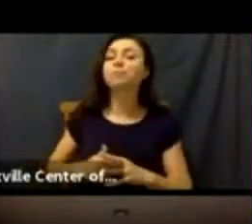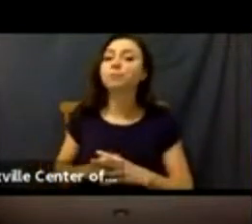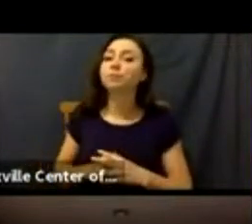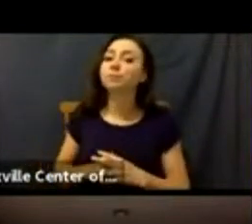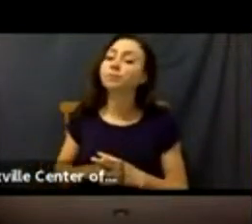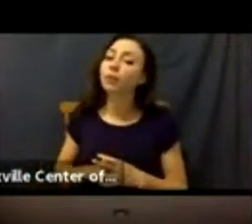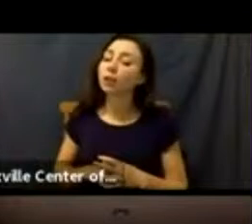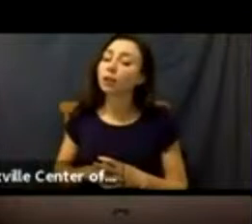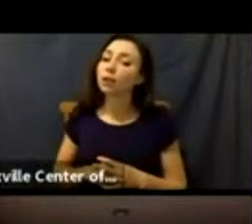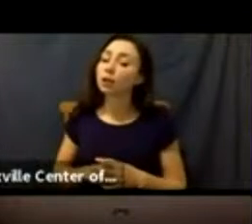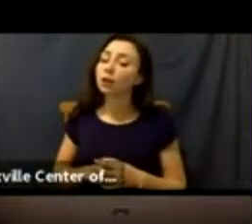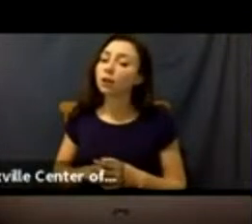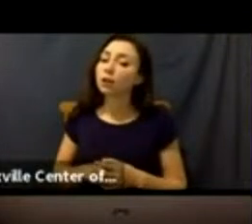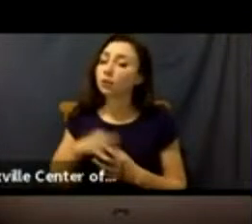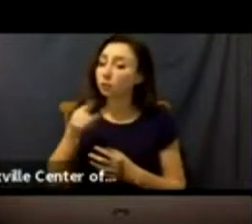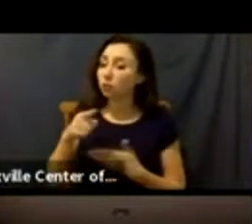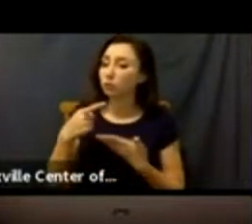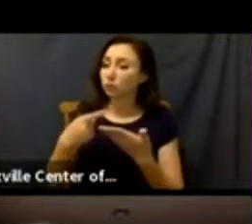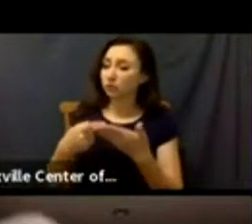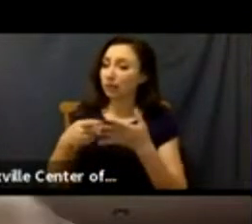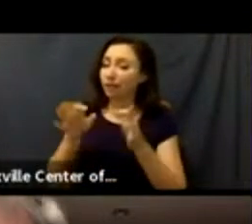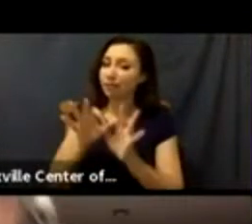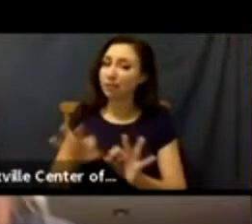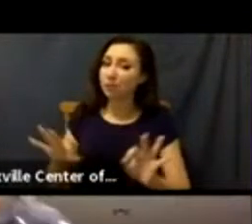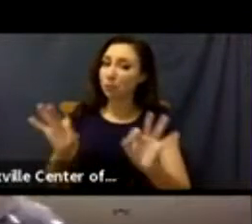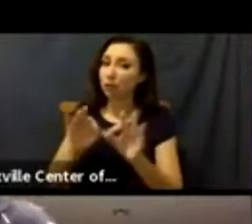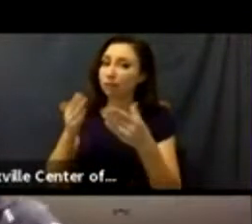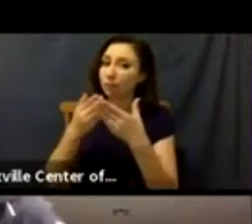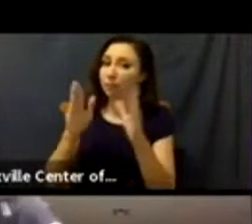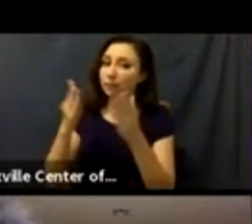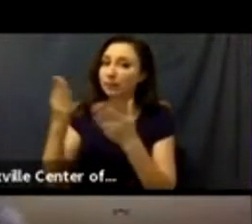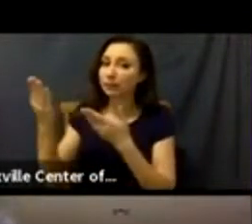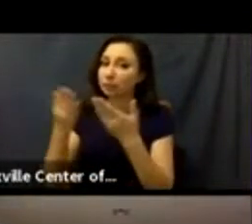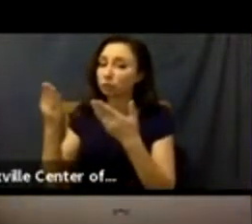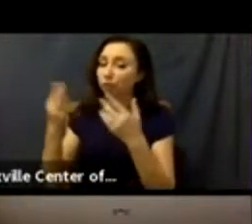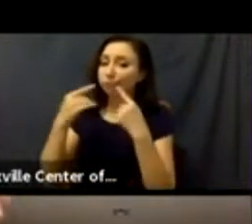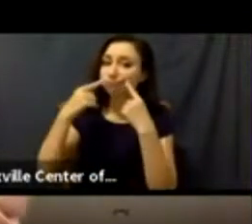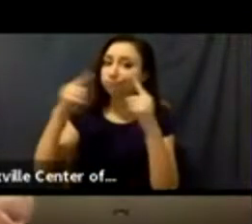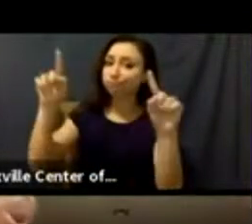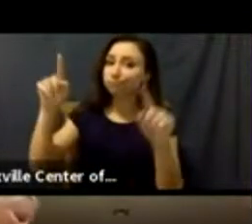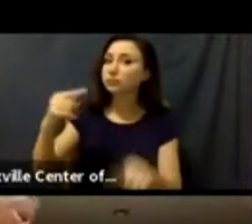of basically a public service announcement enforcing,